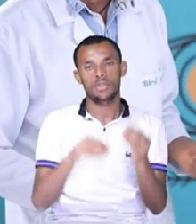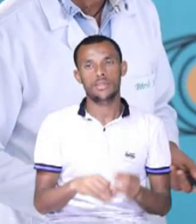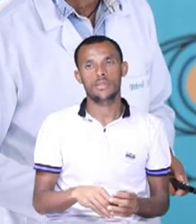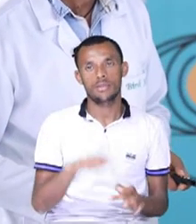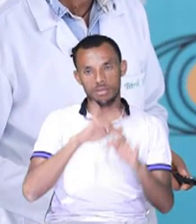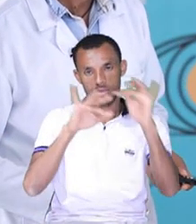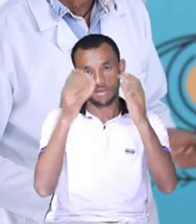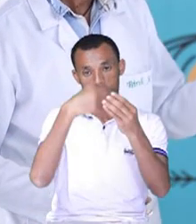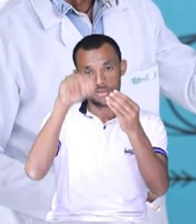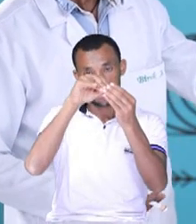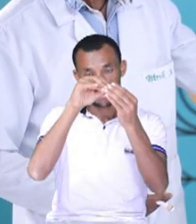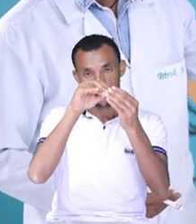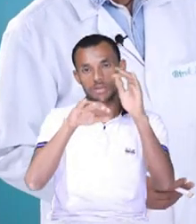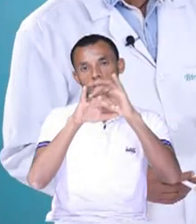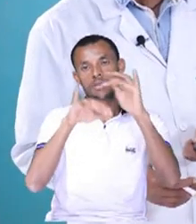increases.